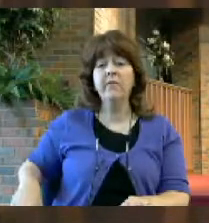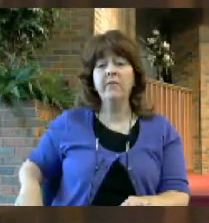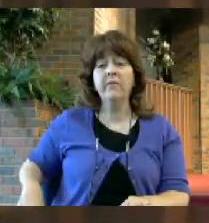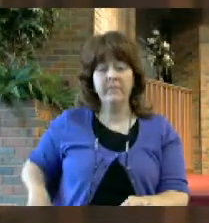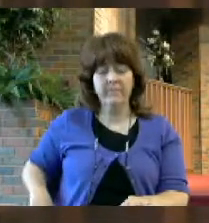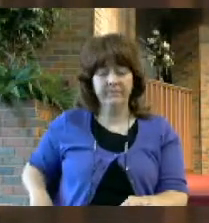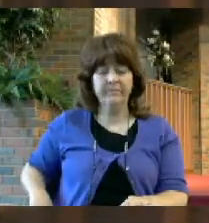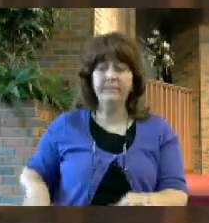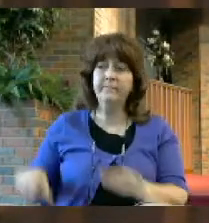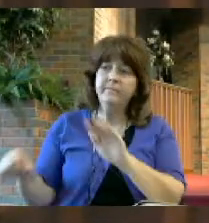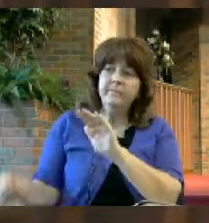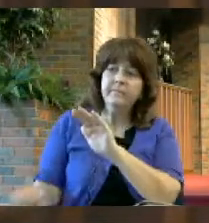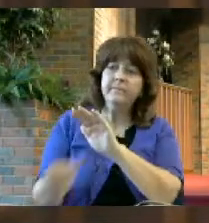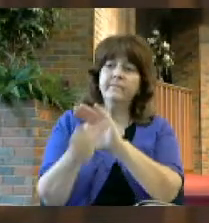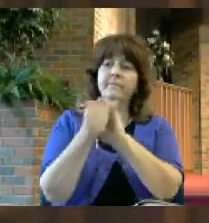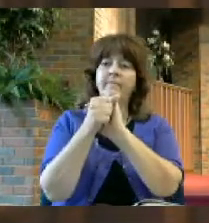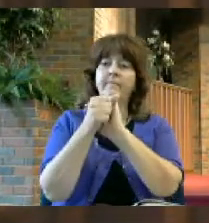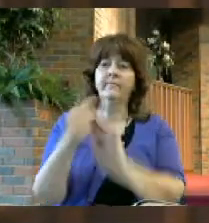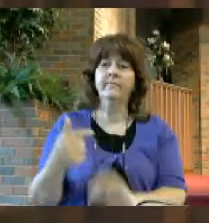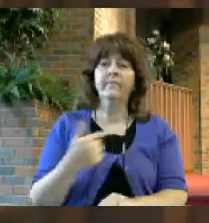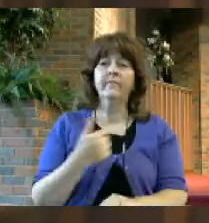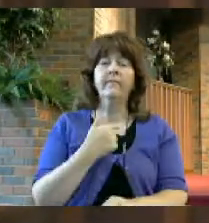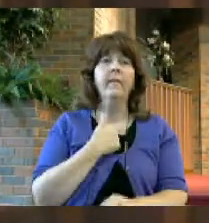Lord. I will away.